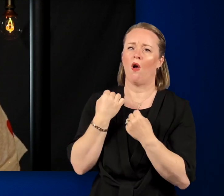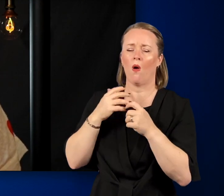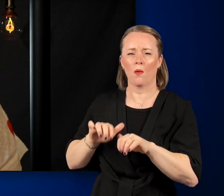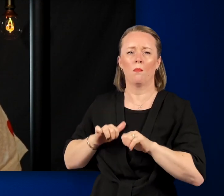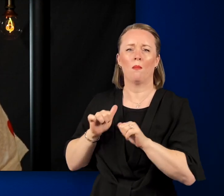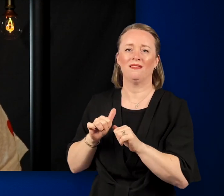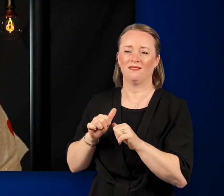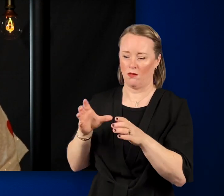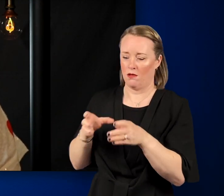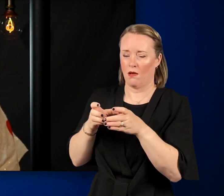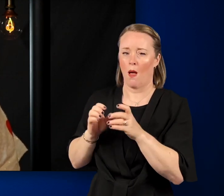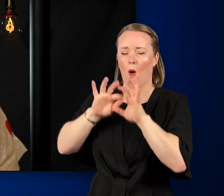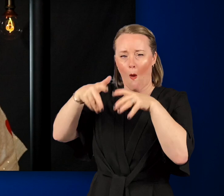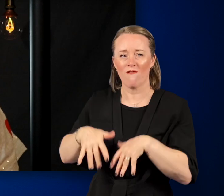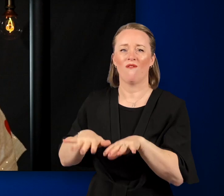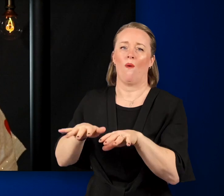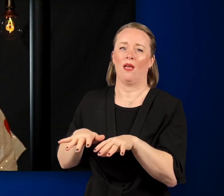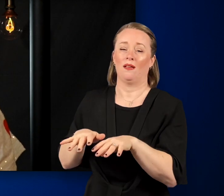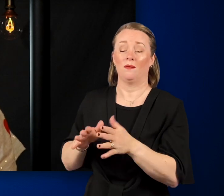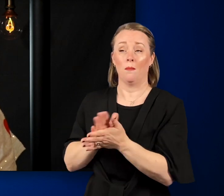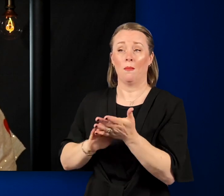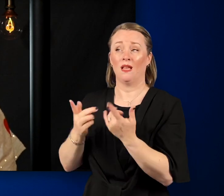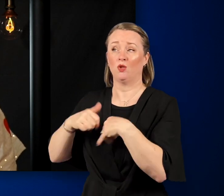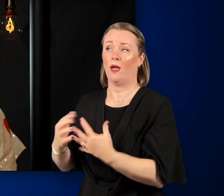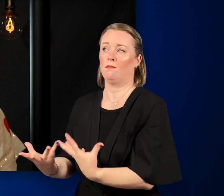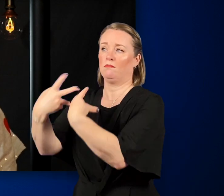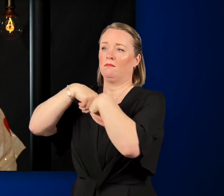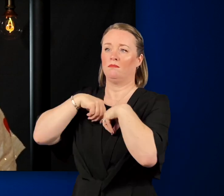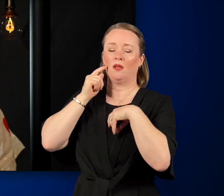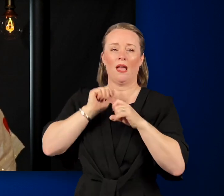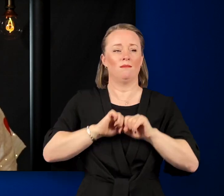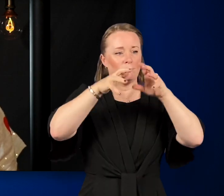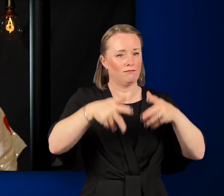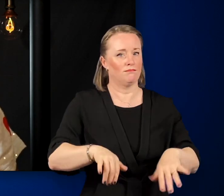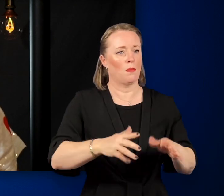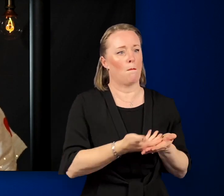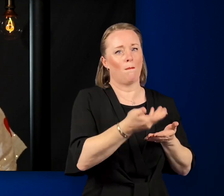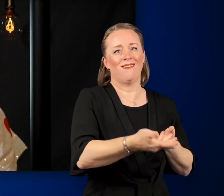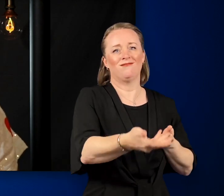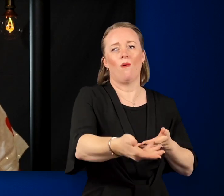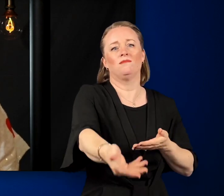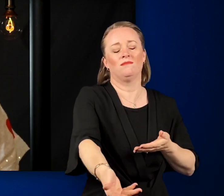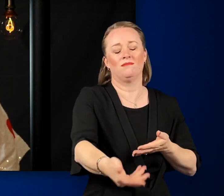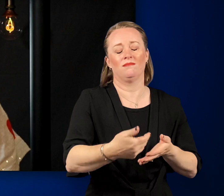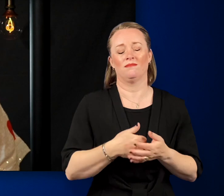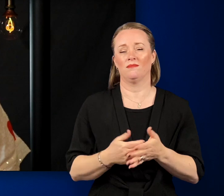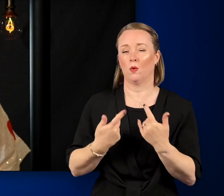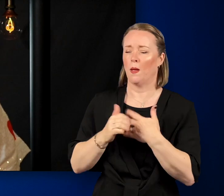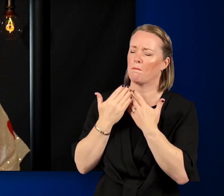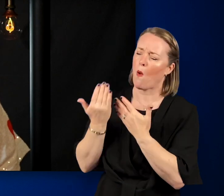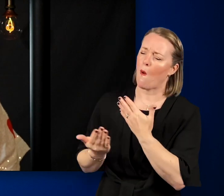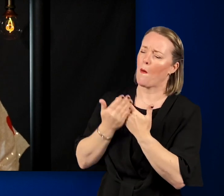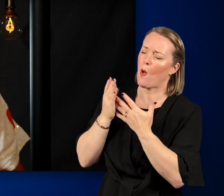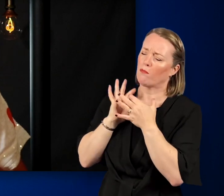In other words, we will have something left to give to others. As we believe more and more in his goodness and